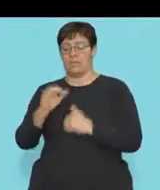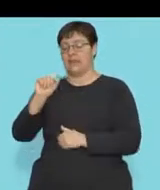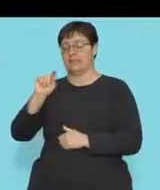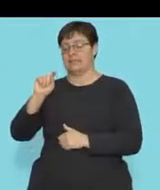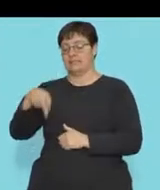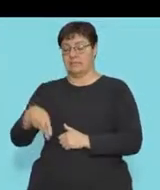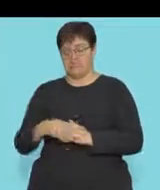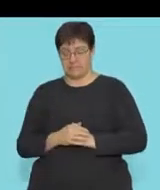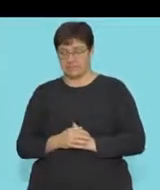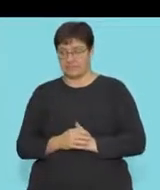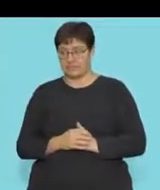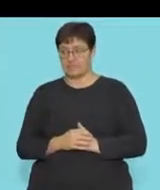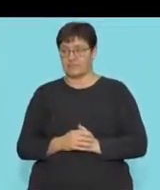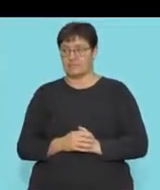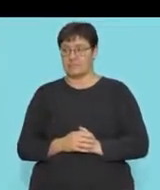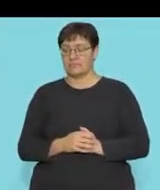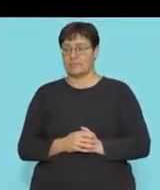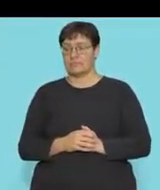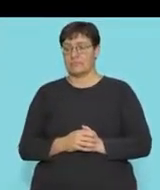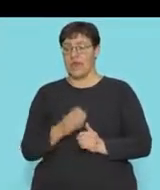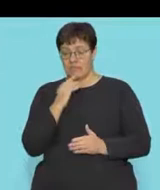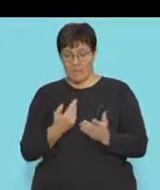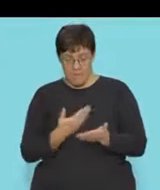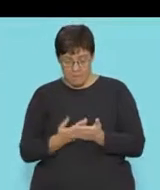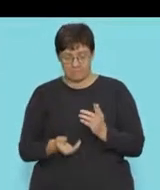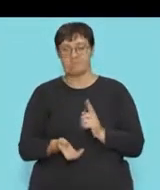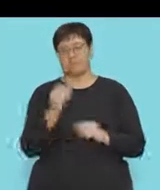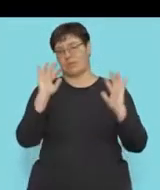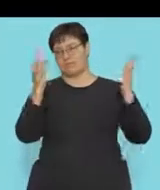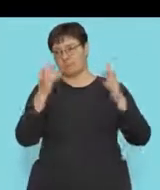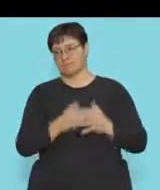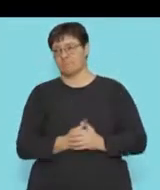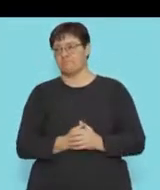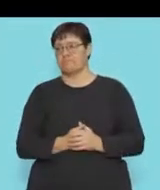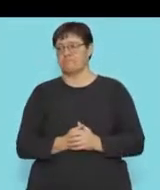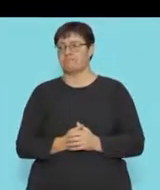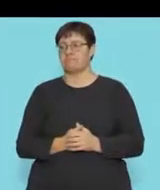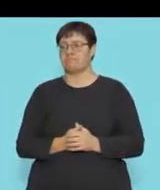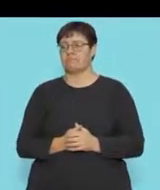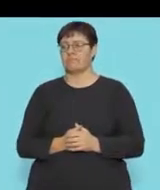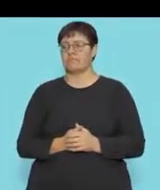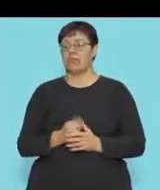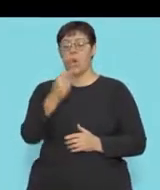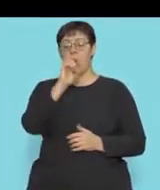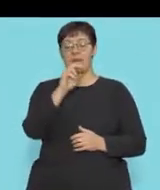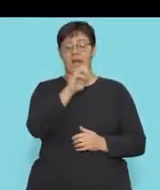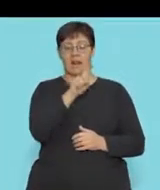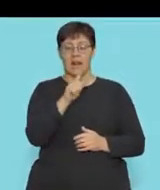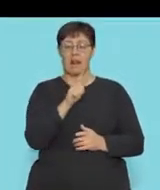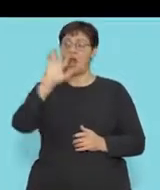ATP. Right, well done if you were able to get that. Let's look at the next one. The organelle in